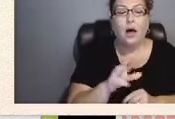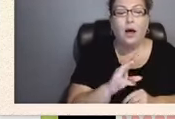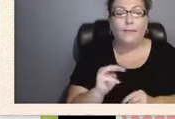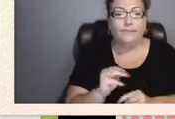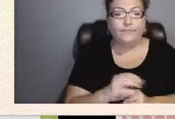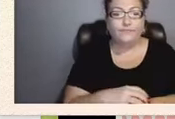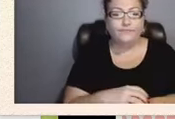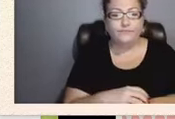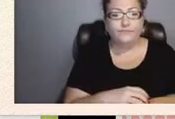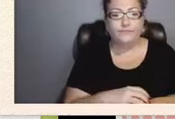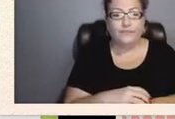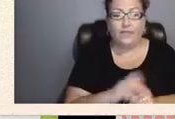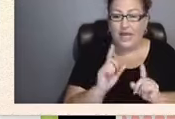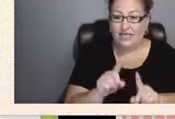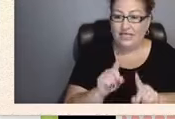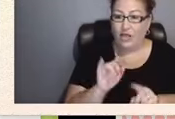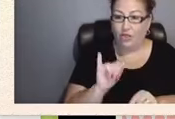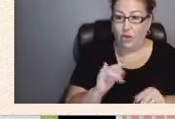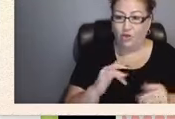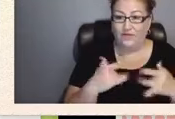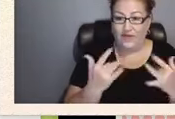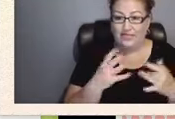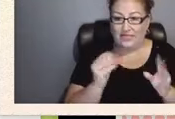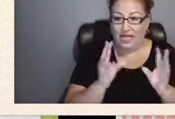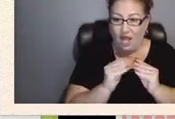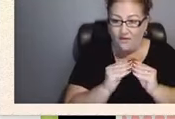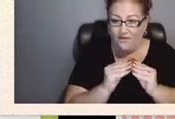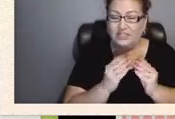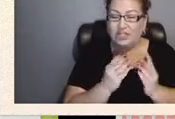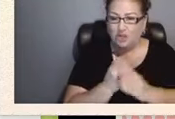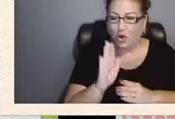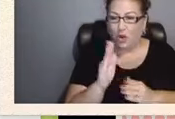Attend those events and conferences throughout your community.